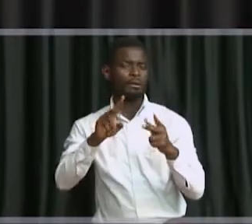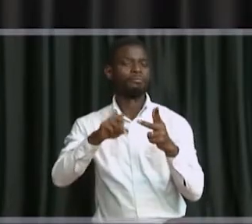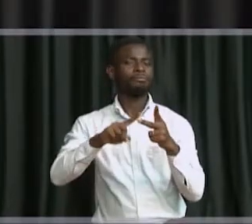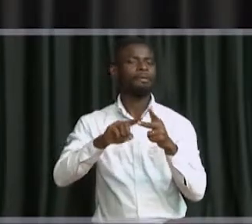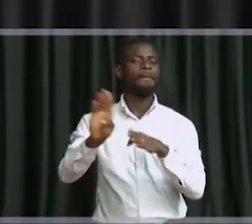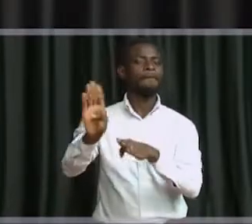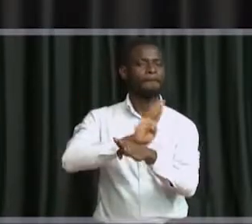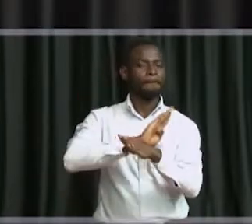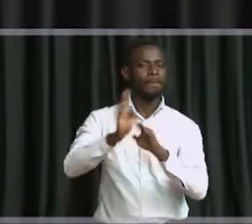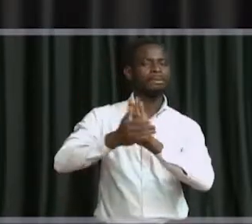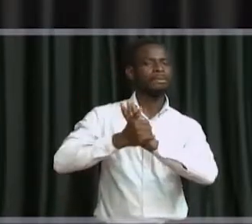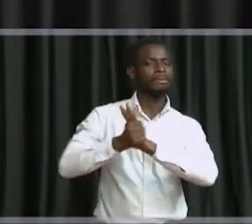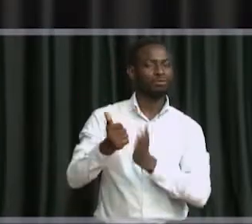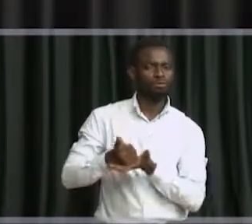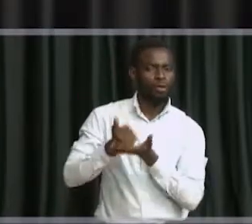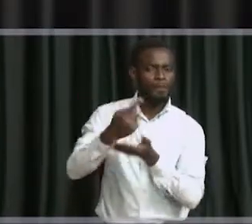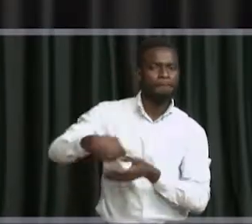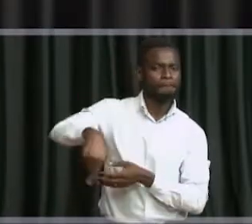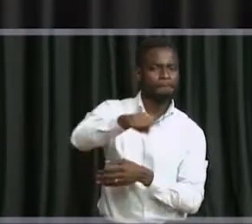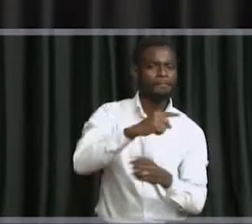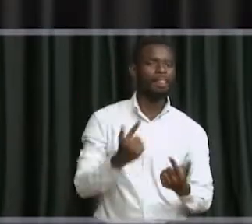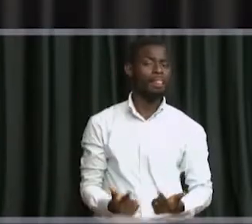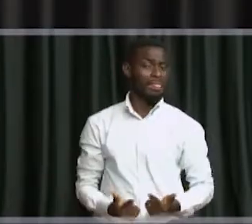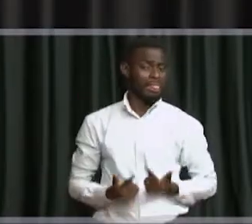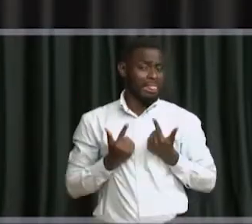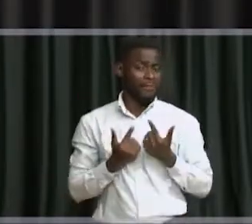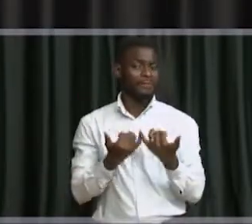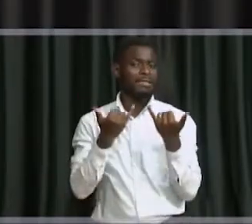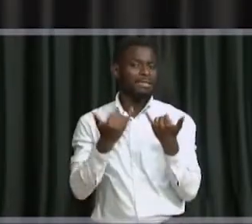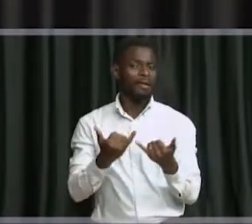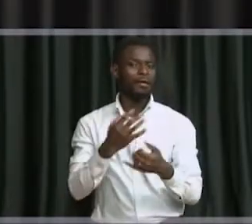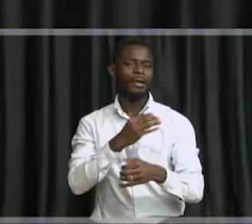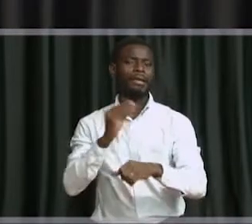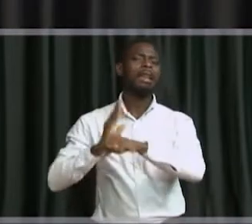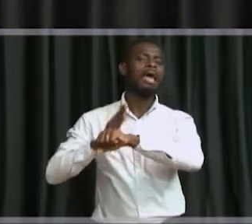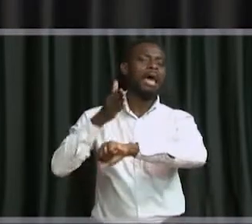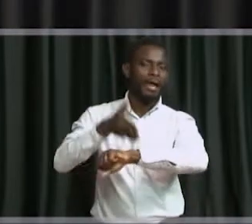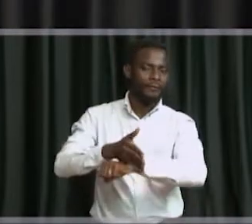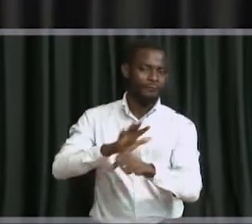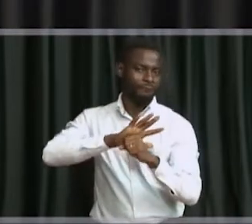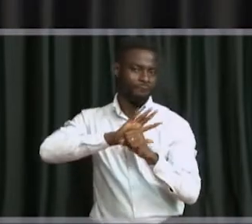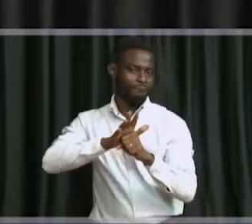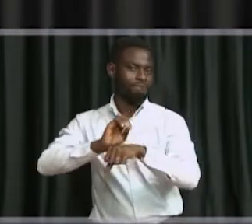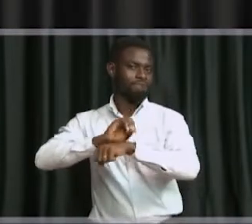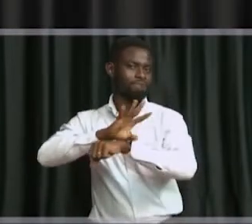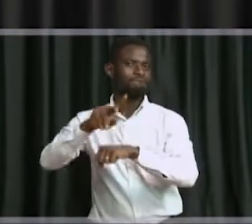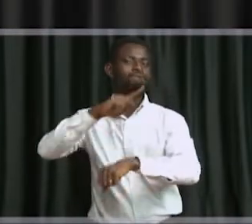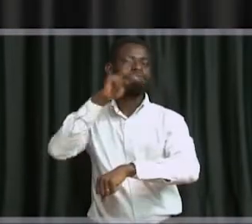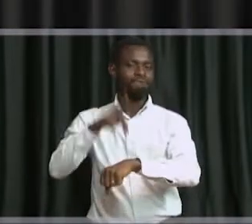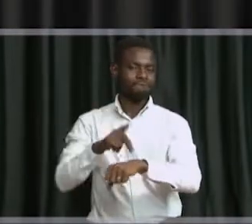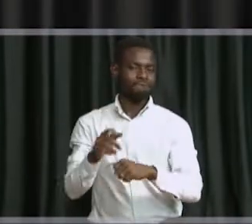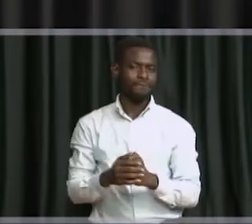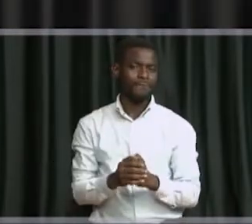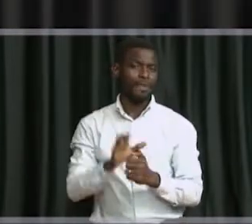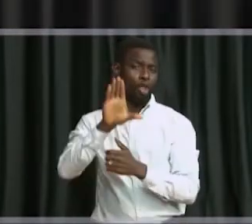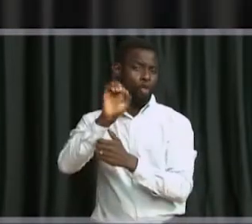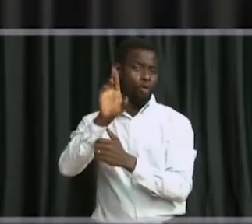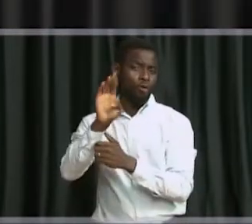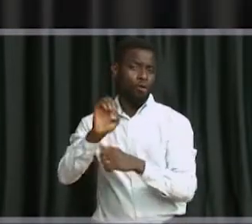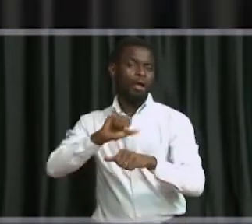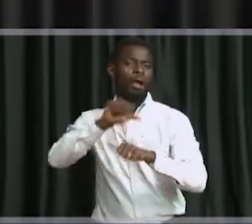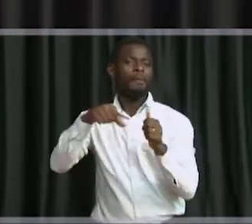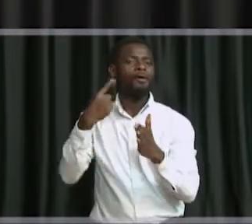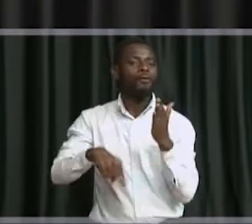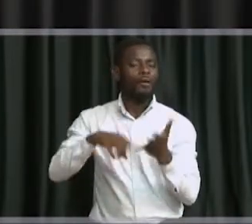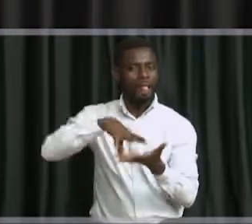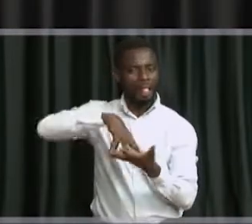mdiya ye juma enyesika sabri eni abraa kovid 19 ekwe mumpu adrimpa etako echi nese